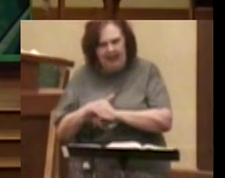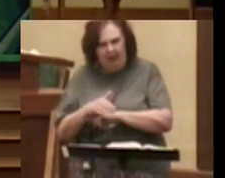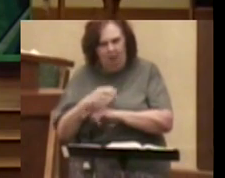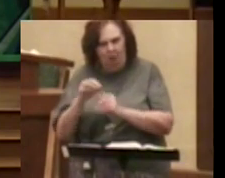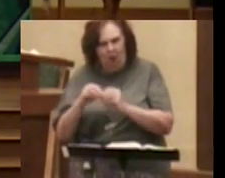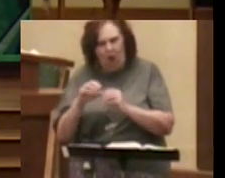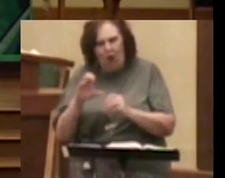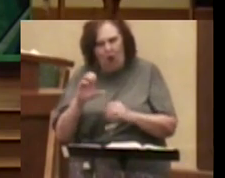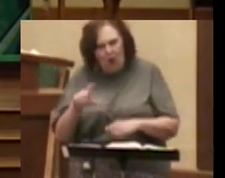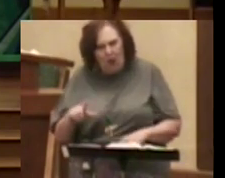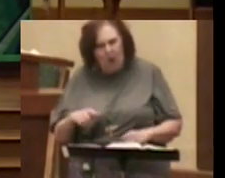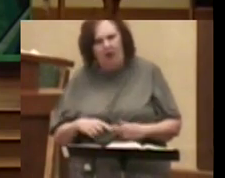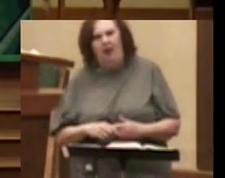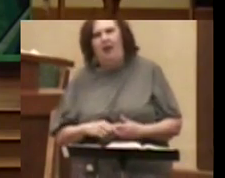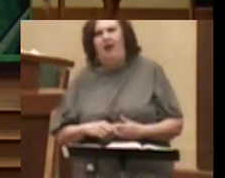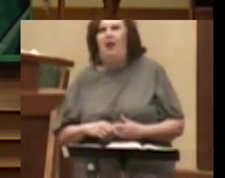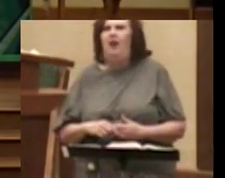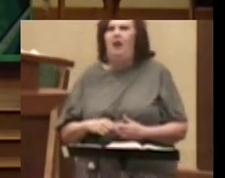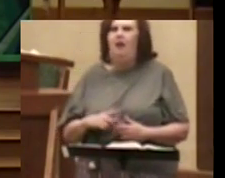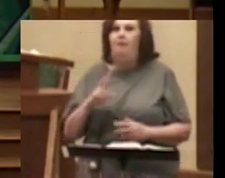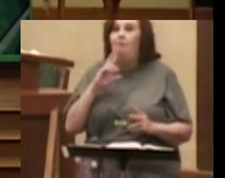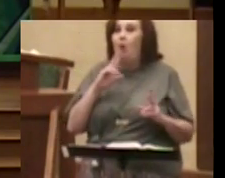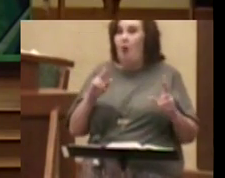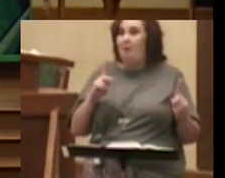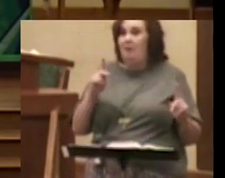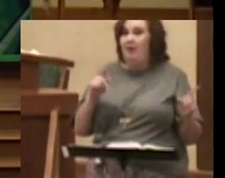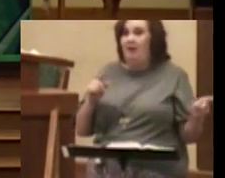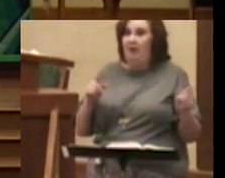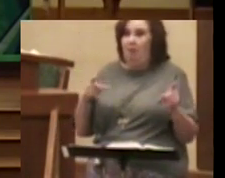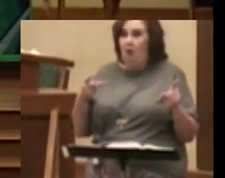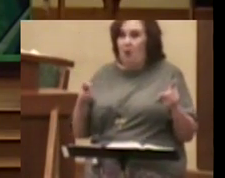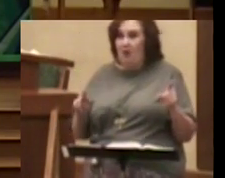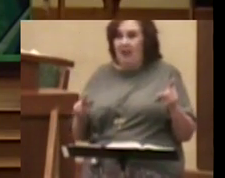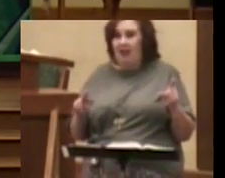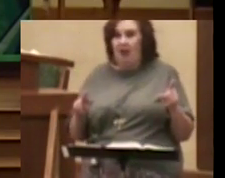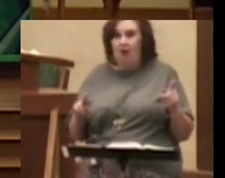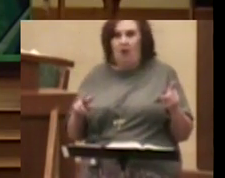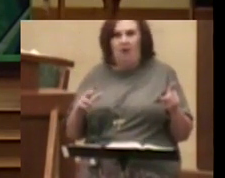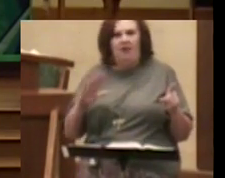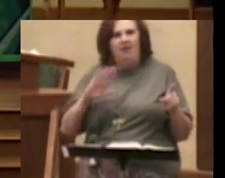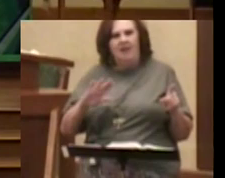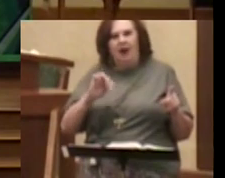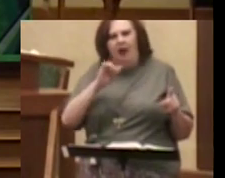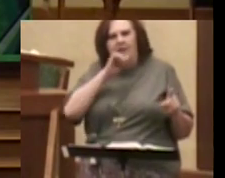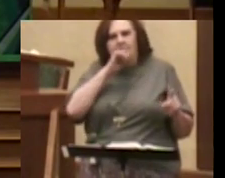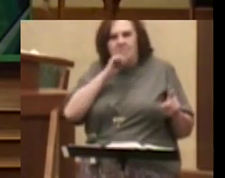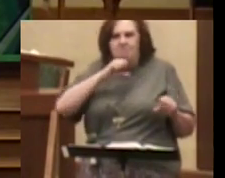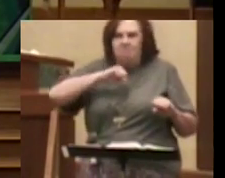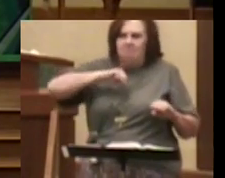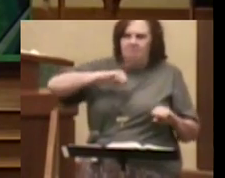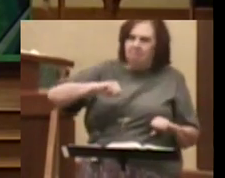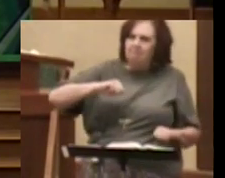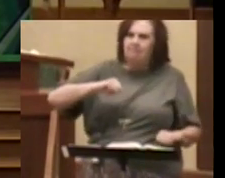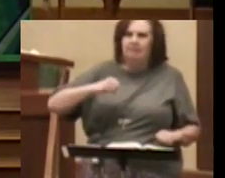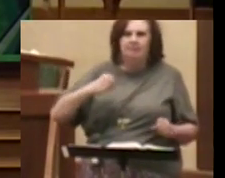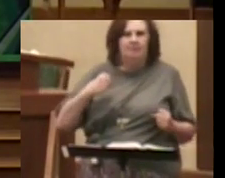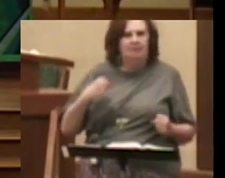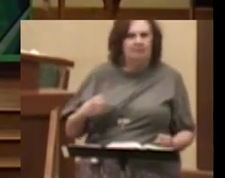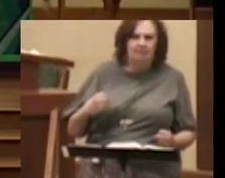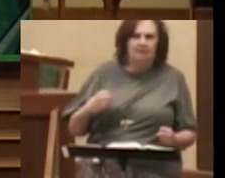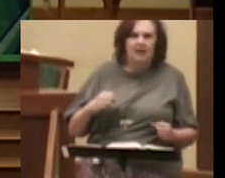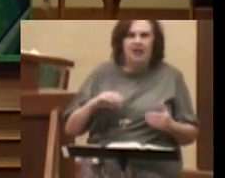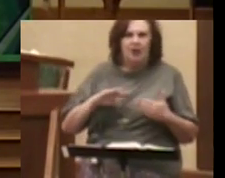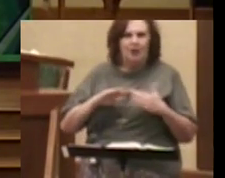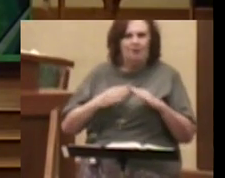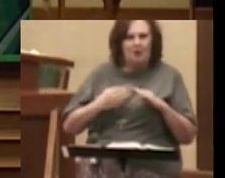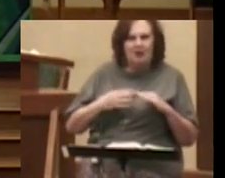cooler. For the people of Puerto Rico, their light would come from their resiliency, from the gift of community, and